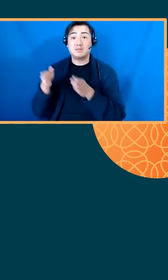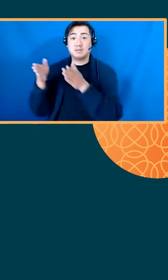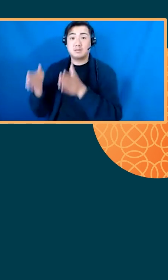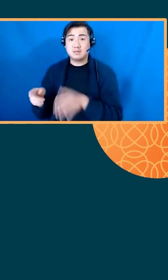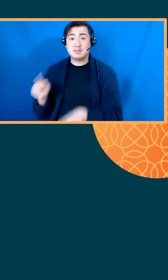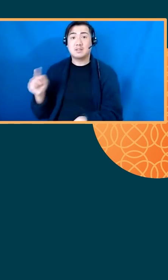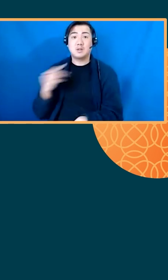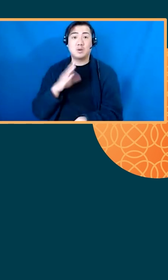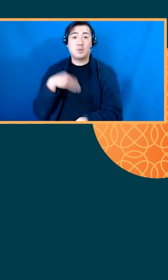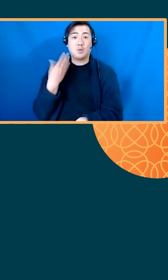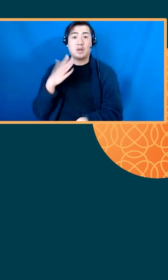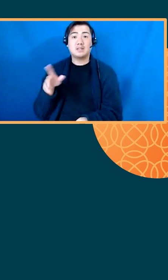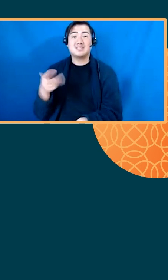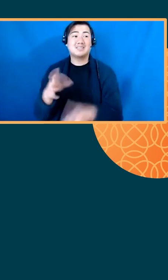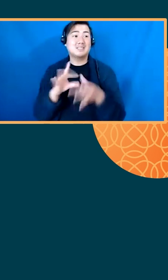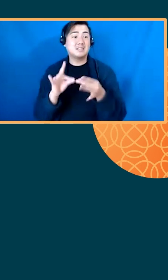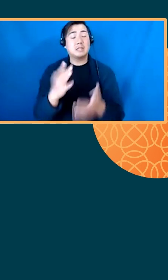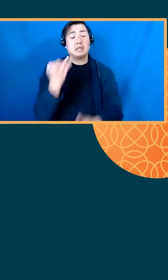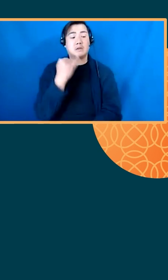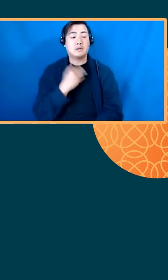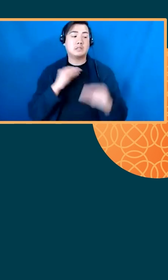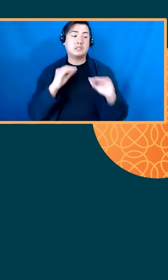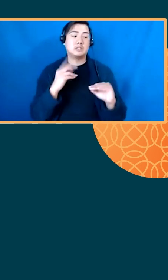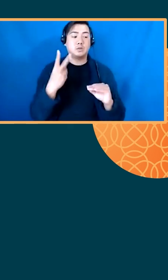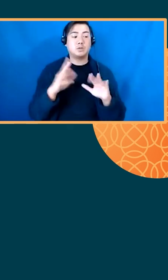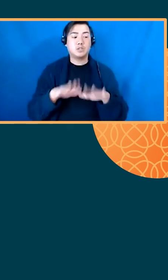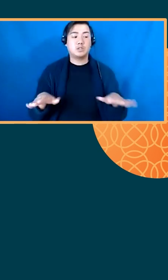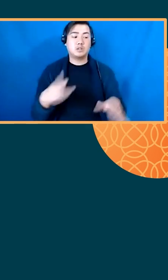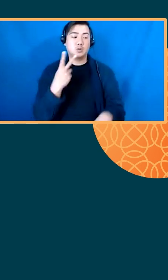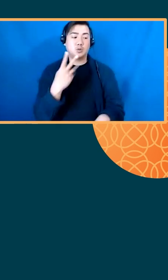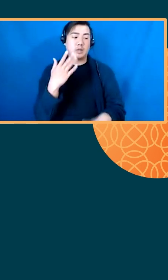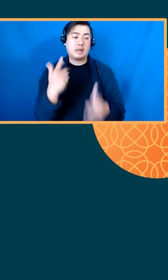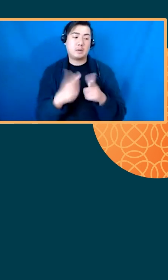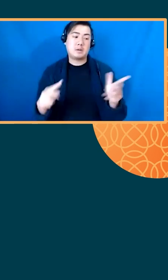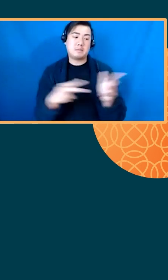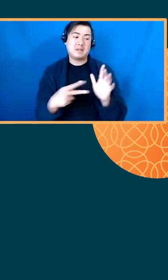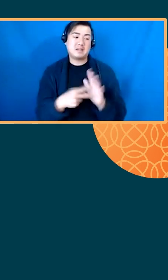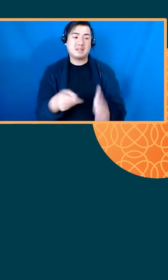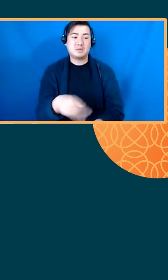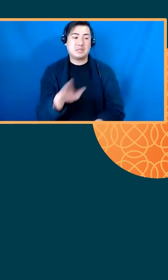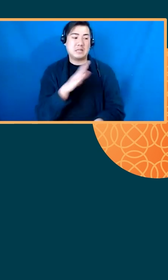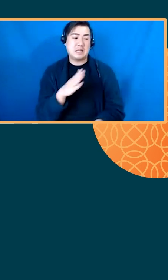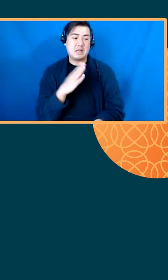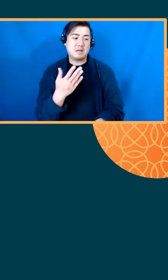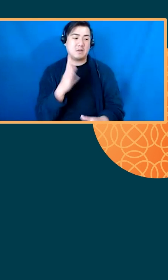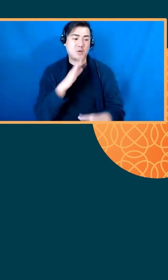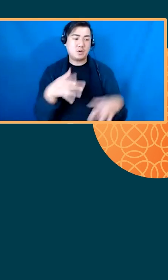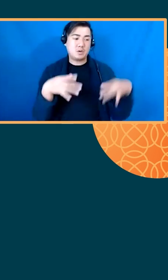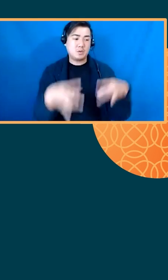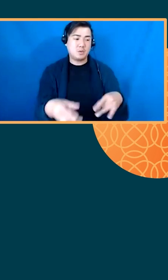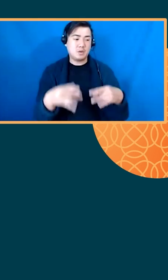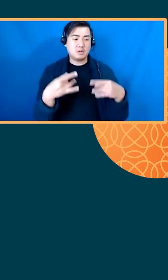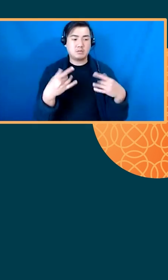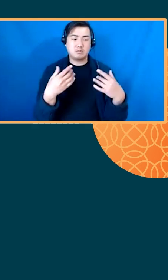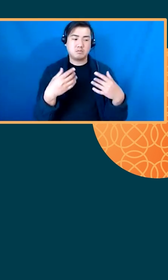said to her, if you teach them 2 languages, they'll never speak English well. And her listening to that and then choosing to stop teach us Korean